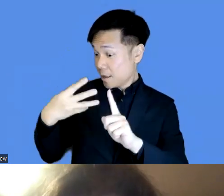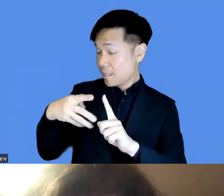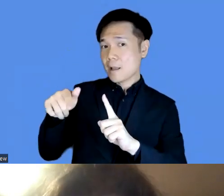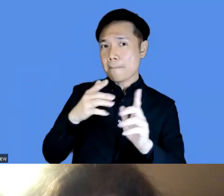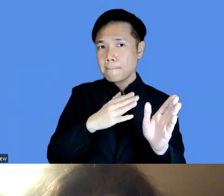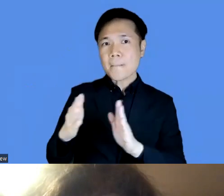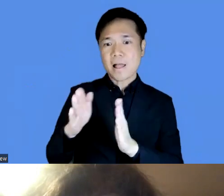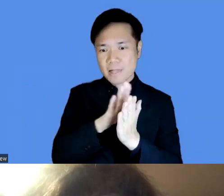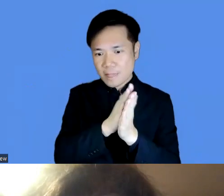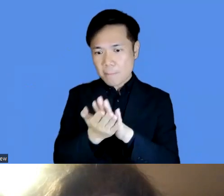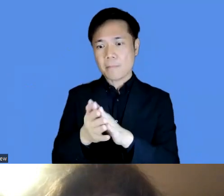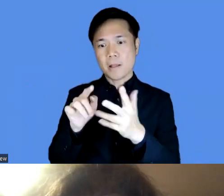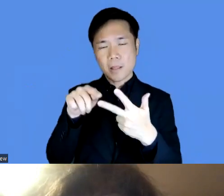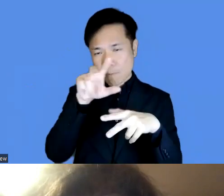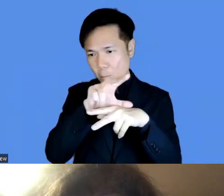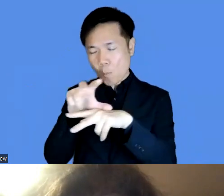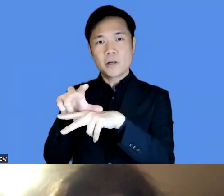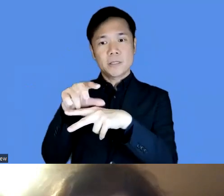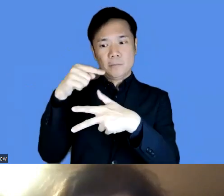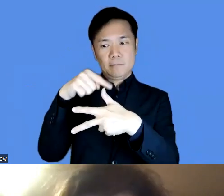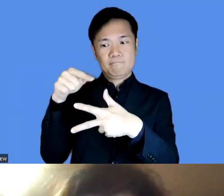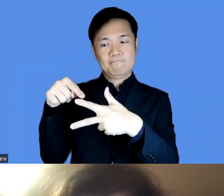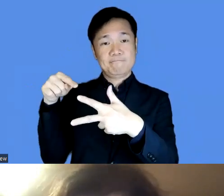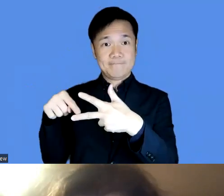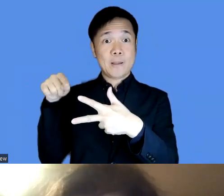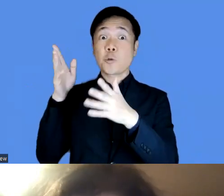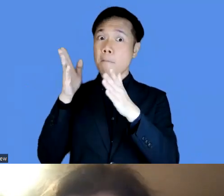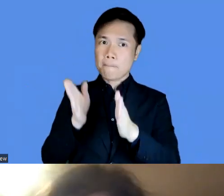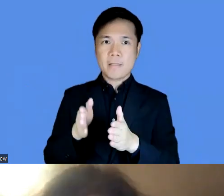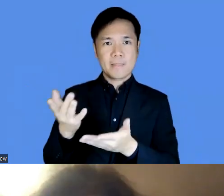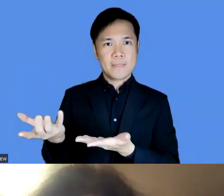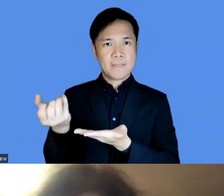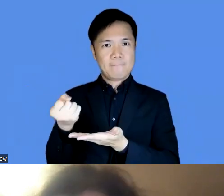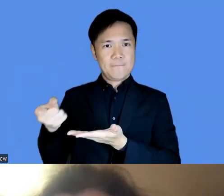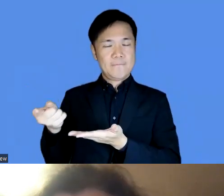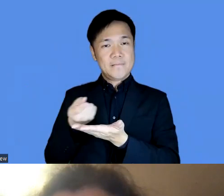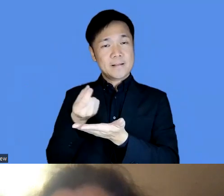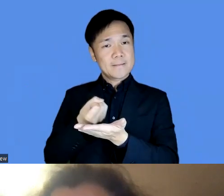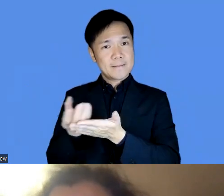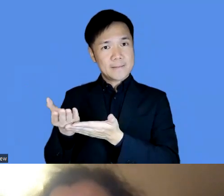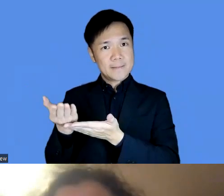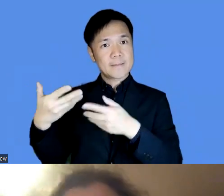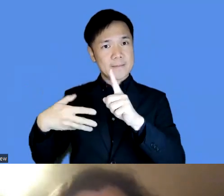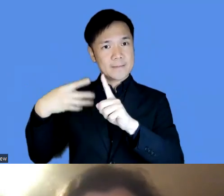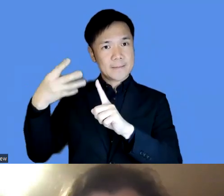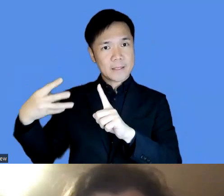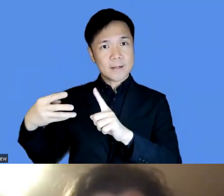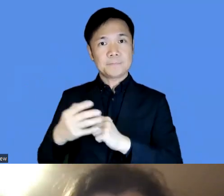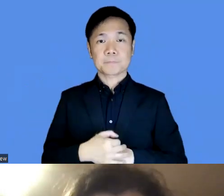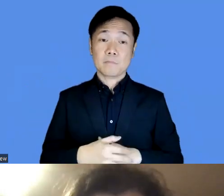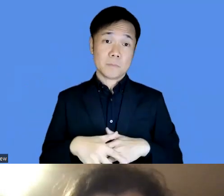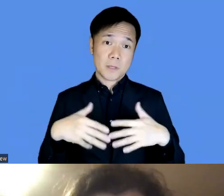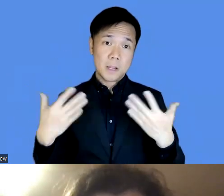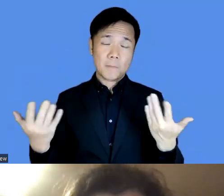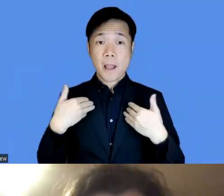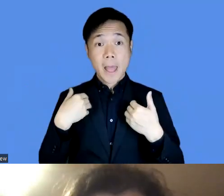and monitor different programs and projects, whatever the program or project is about. It can be from health to